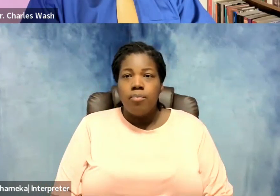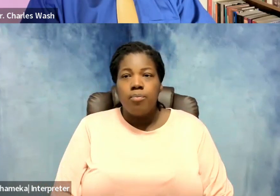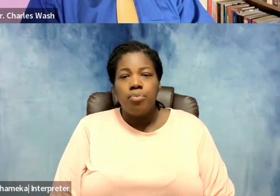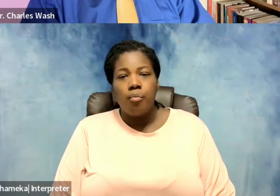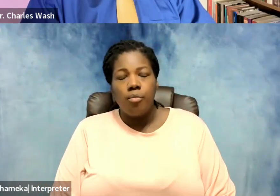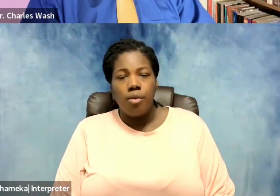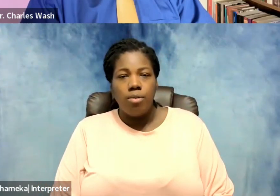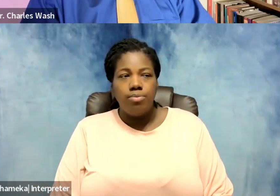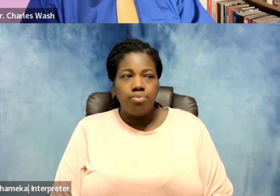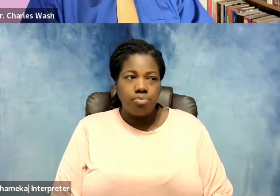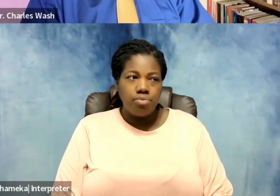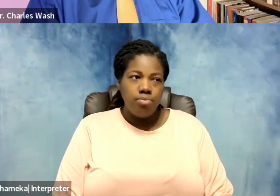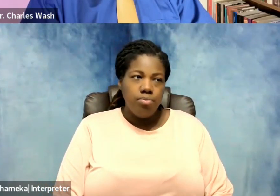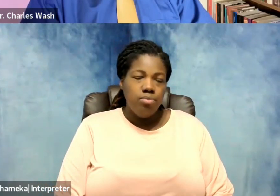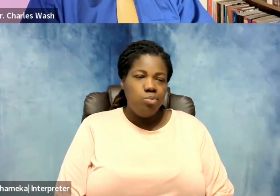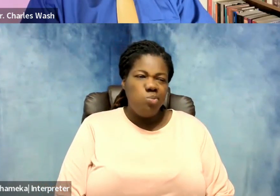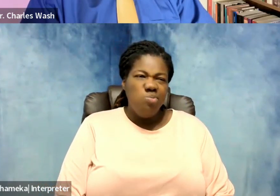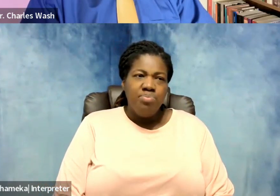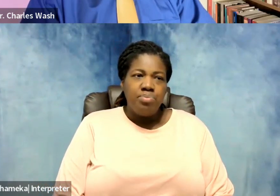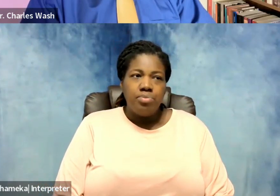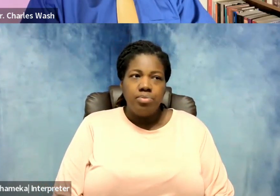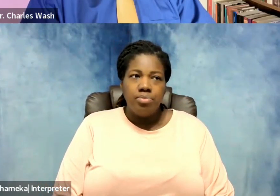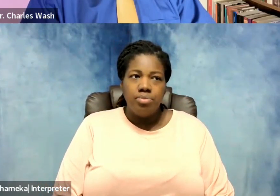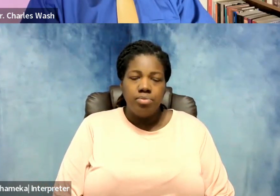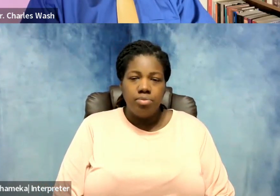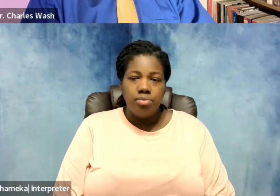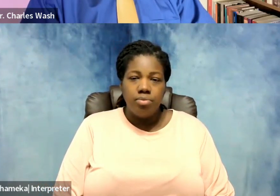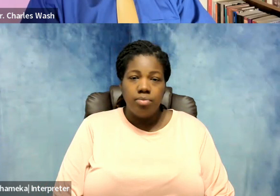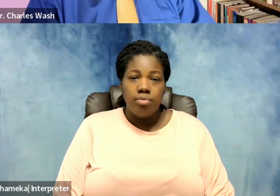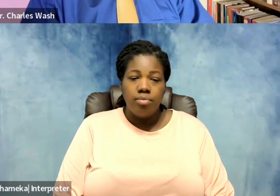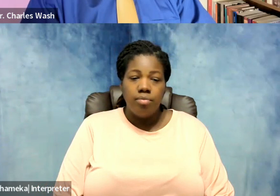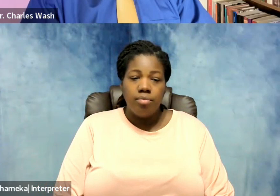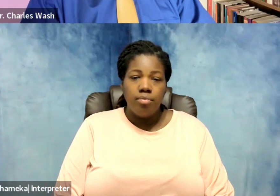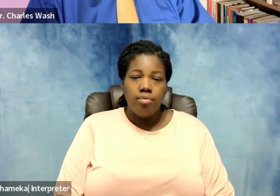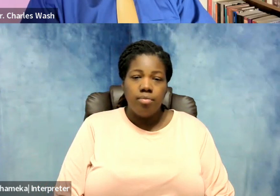question. You know, it's one wherein I look at it as